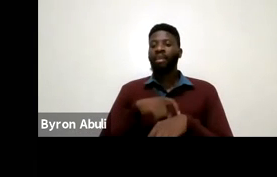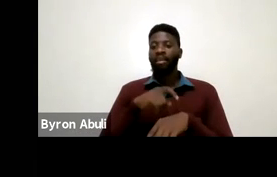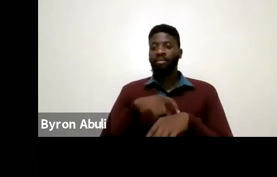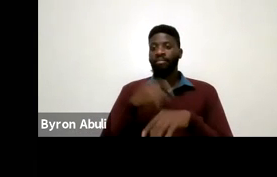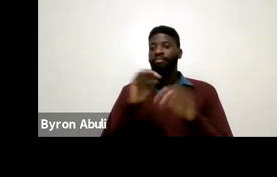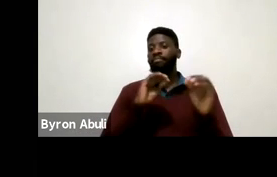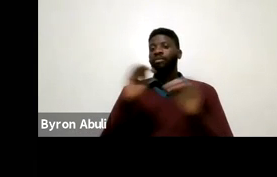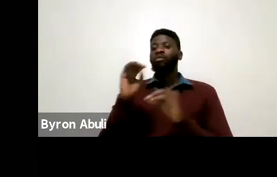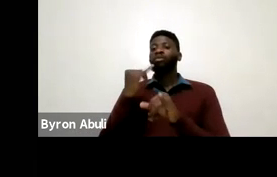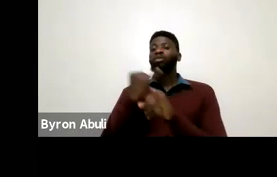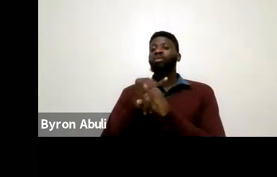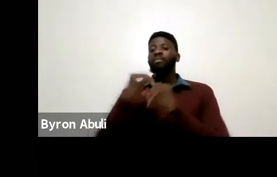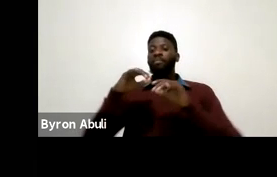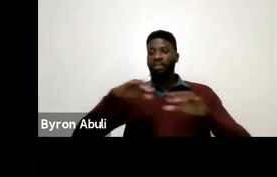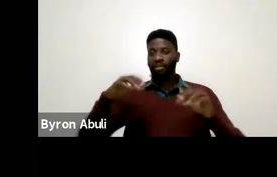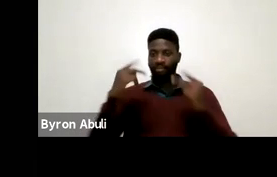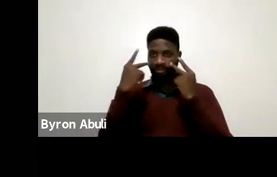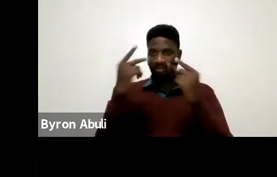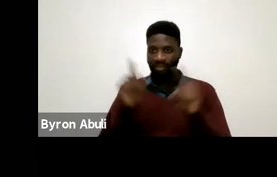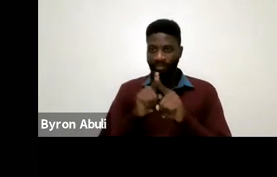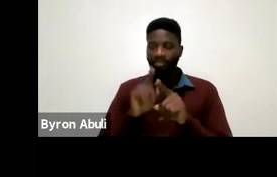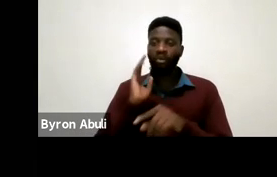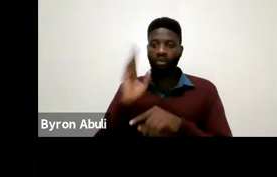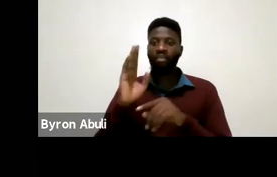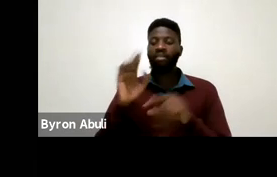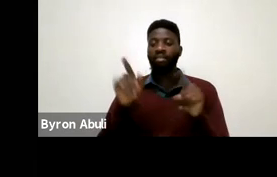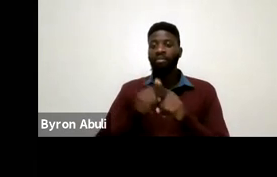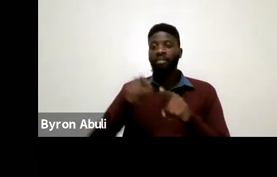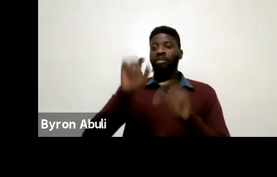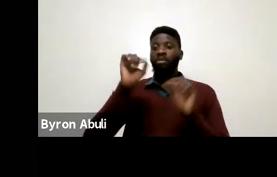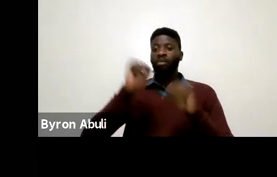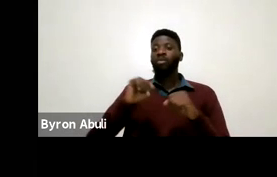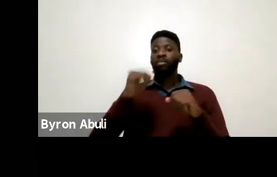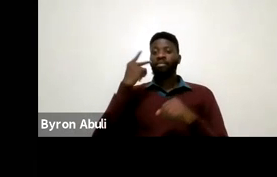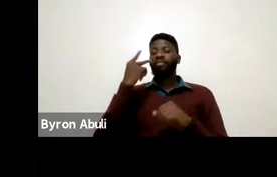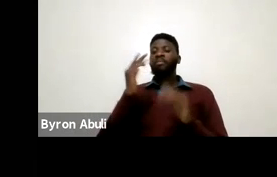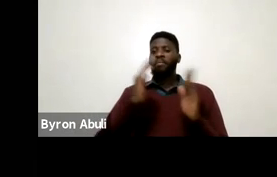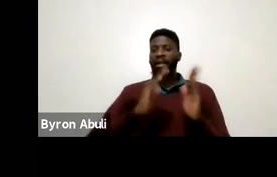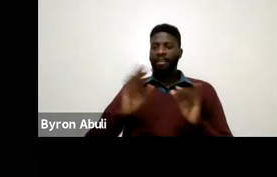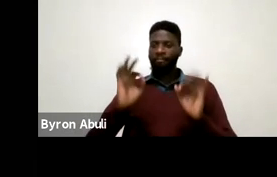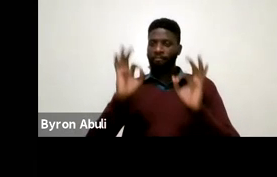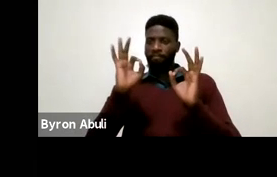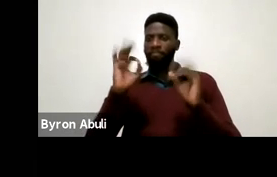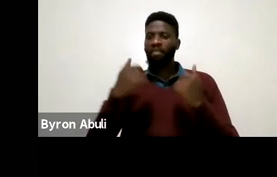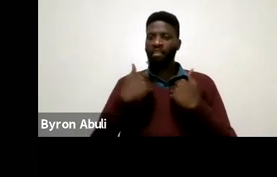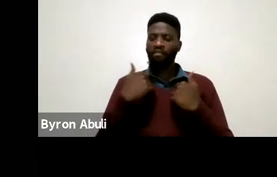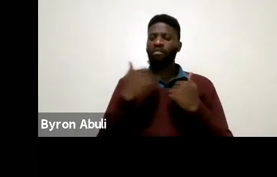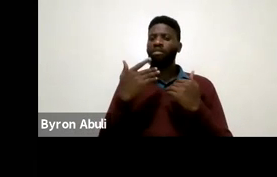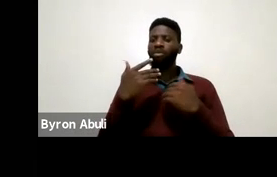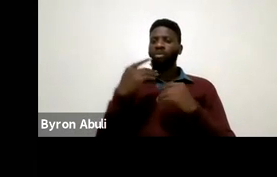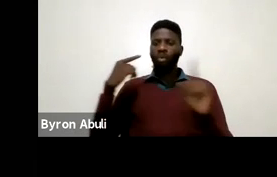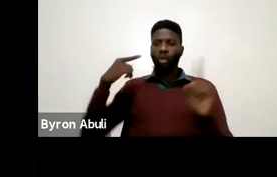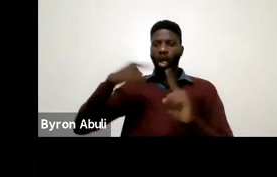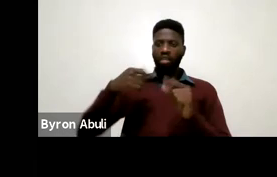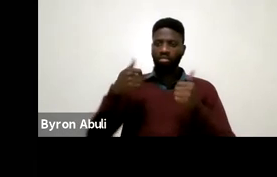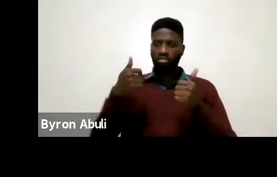market, you will see this, and you may realize that we have so many good strategies out there. We have so many good goals out there, but they